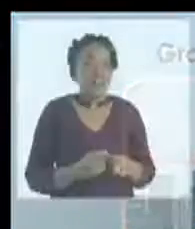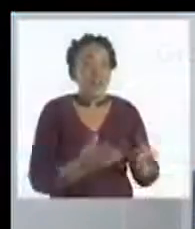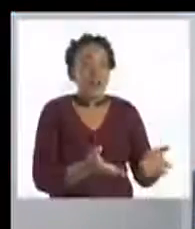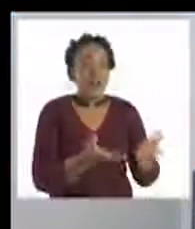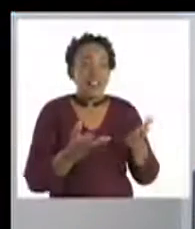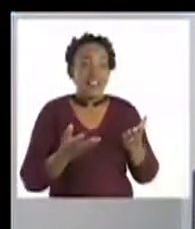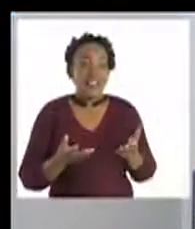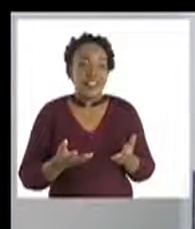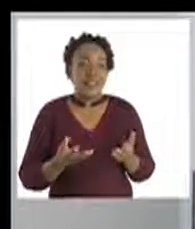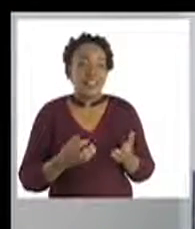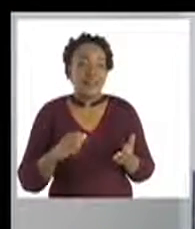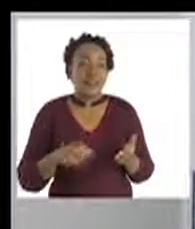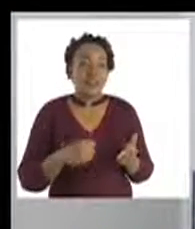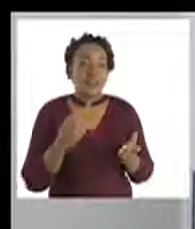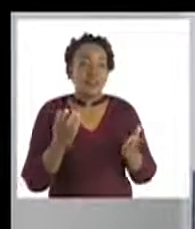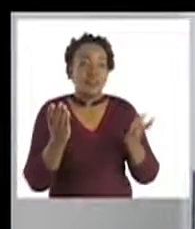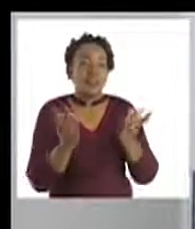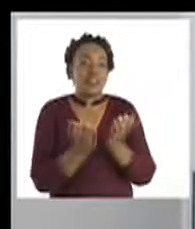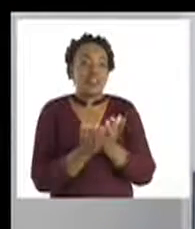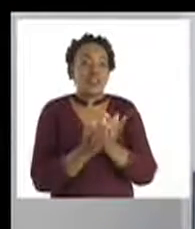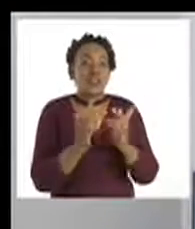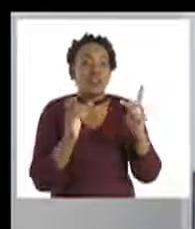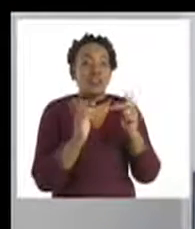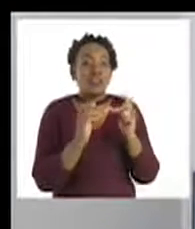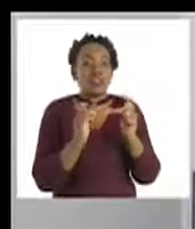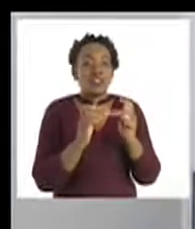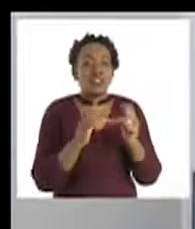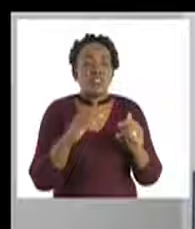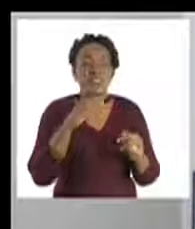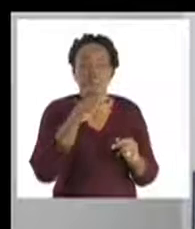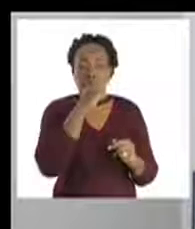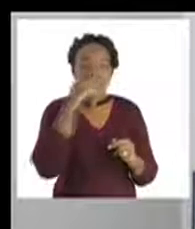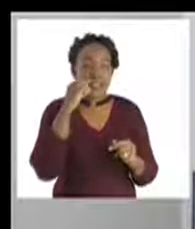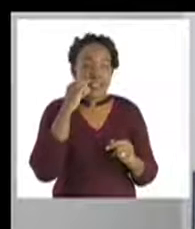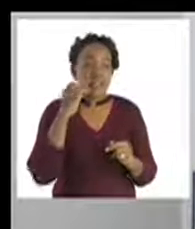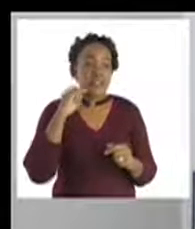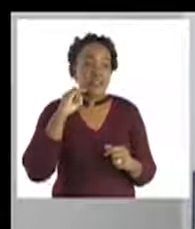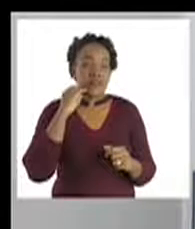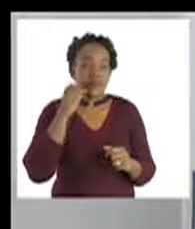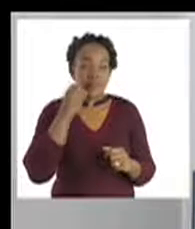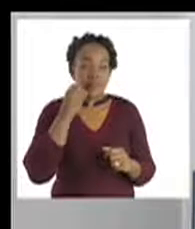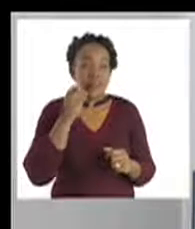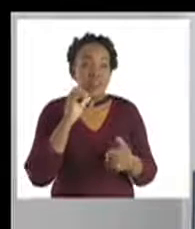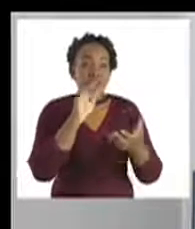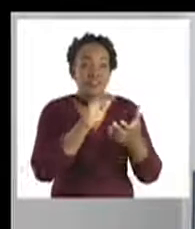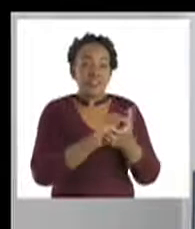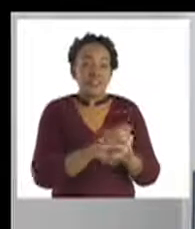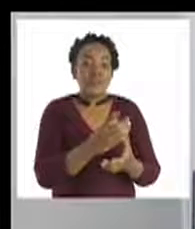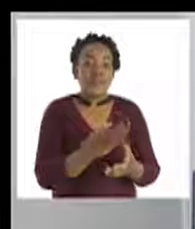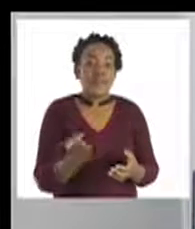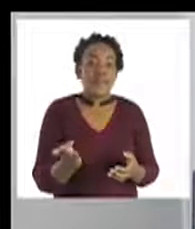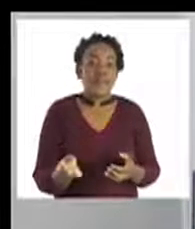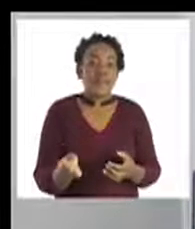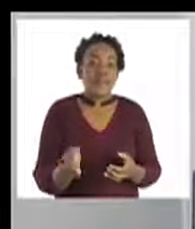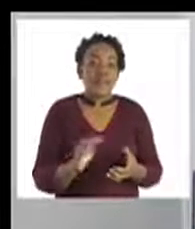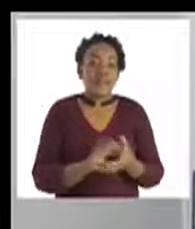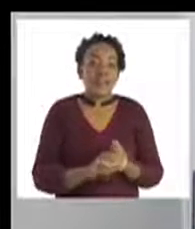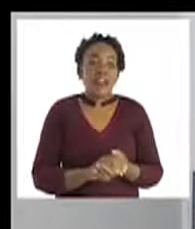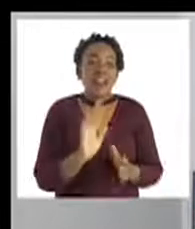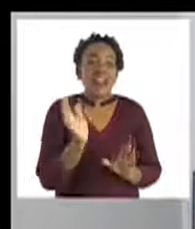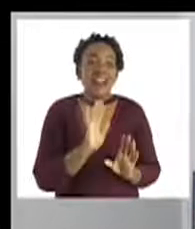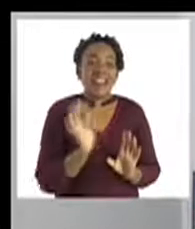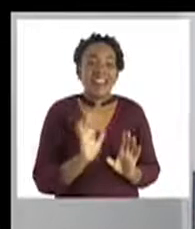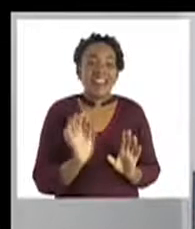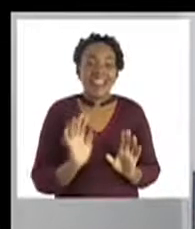Welcome to MyZone Online School. My name is Teacher Precious, and I'm with my friend here. Say